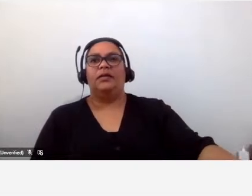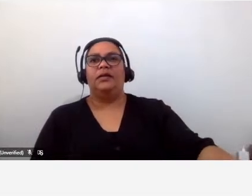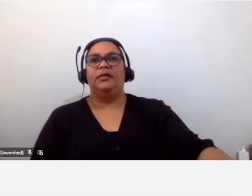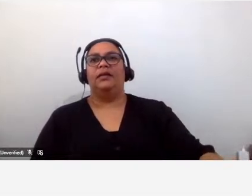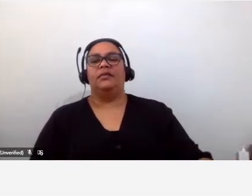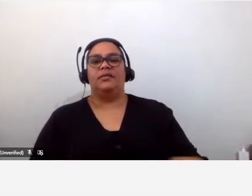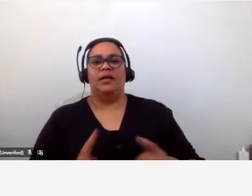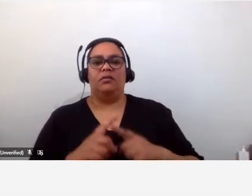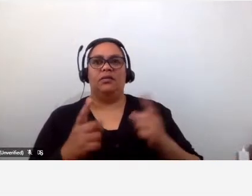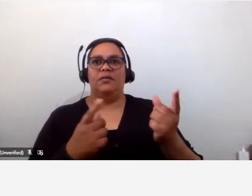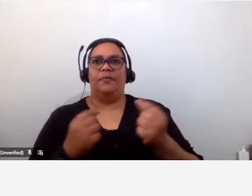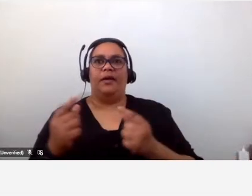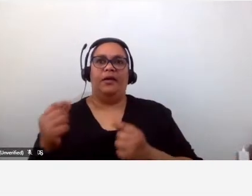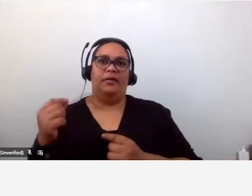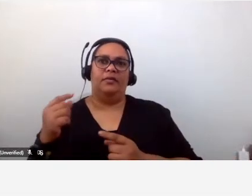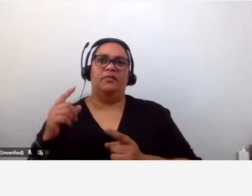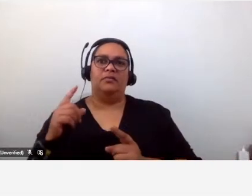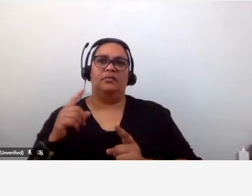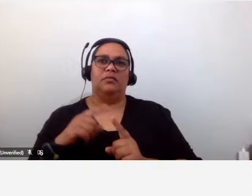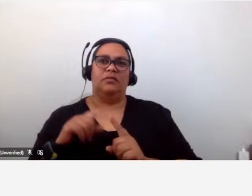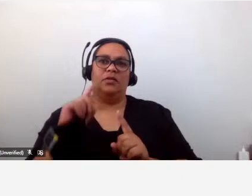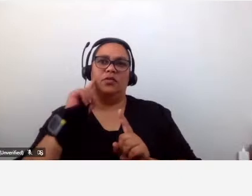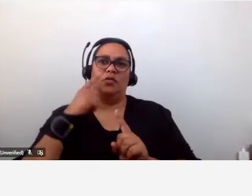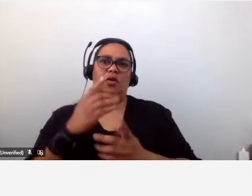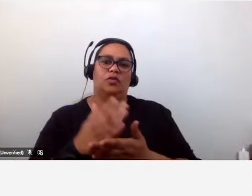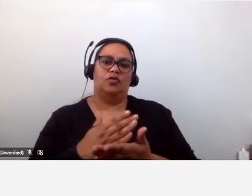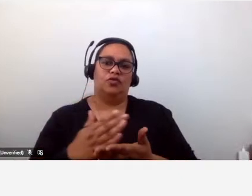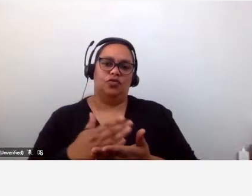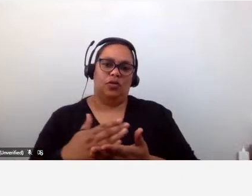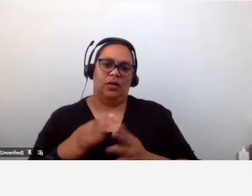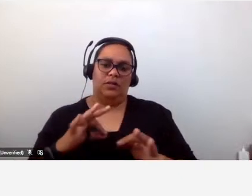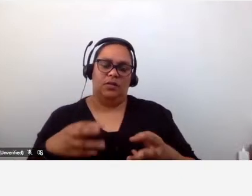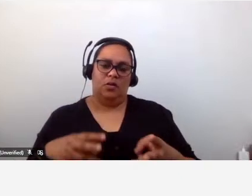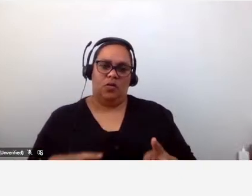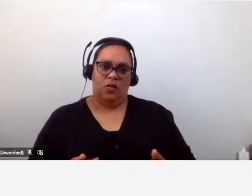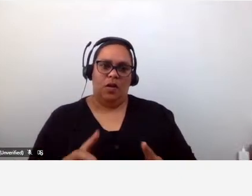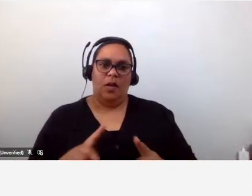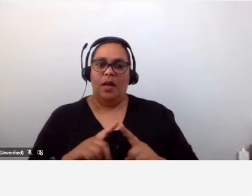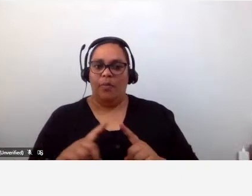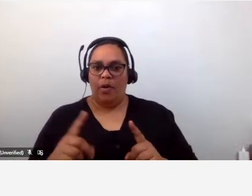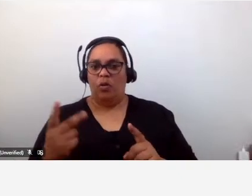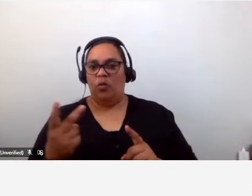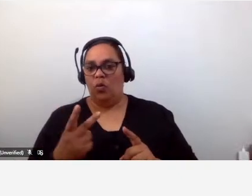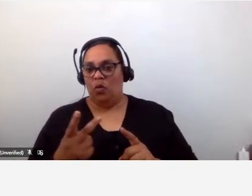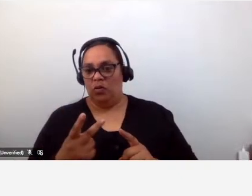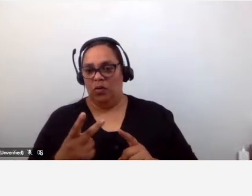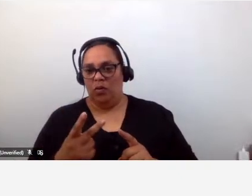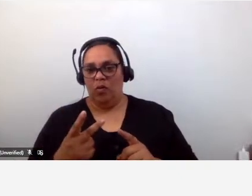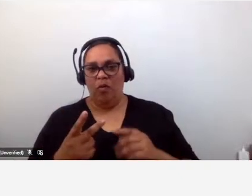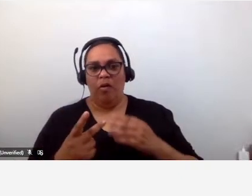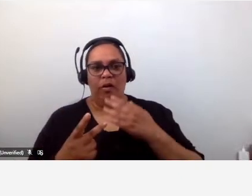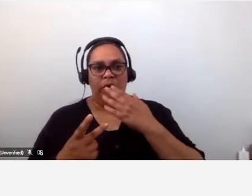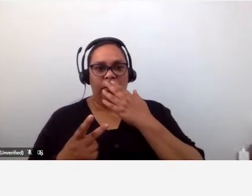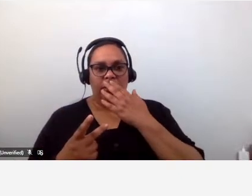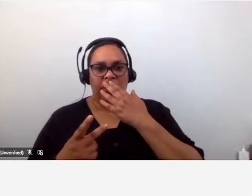share your targets in this respect, but also